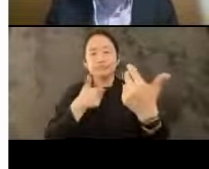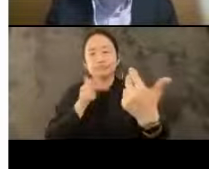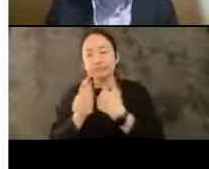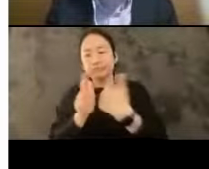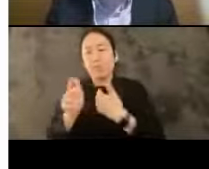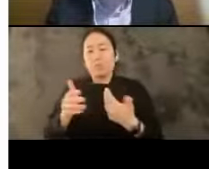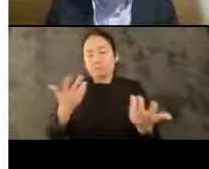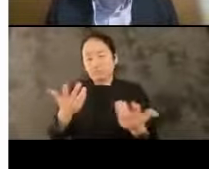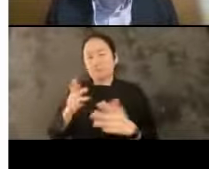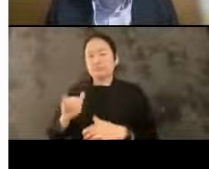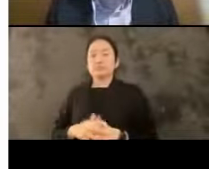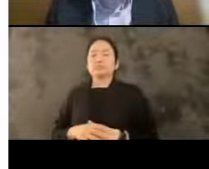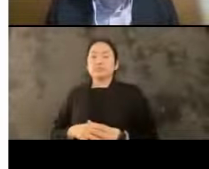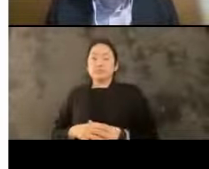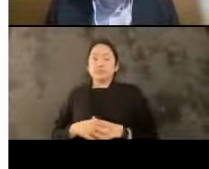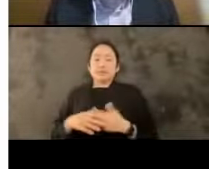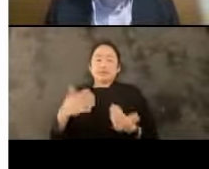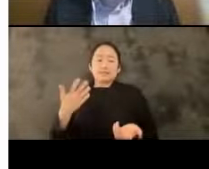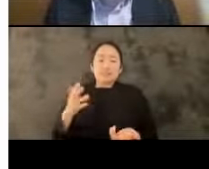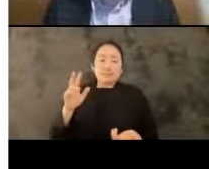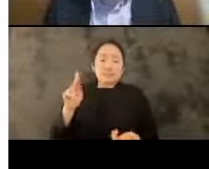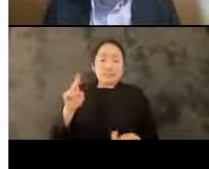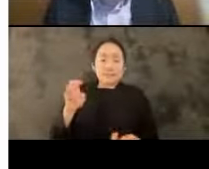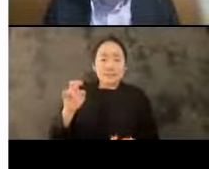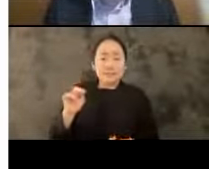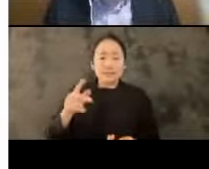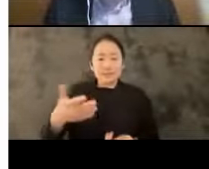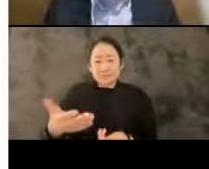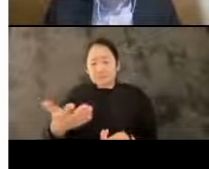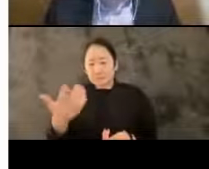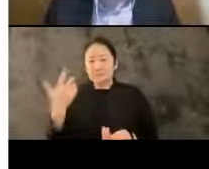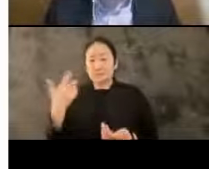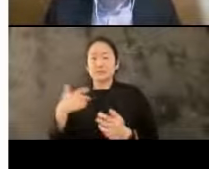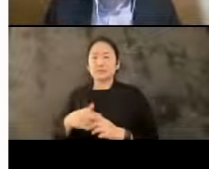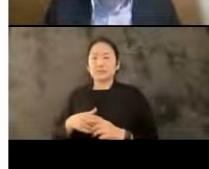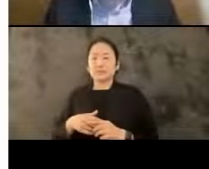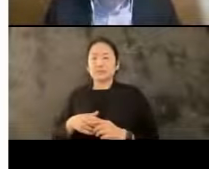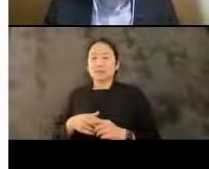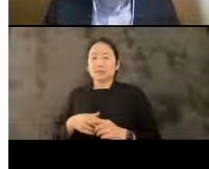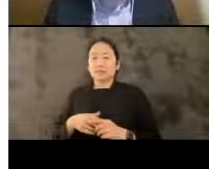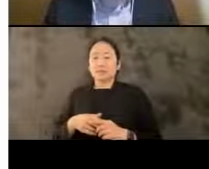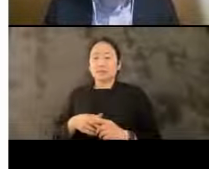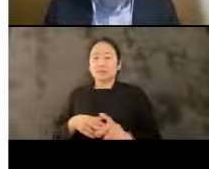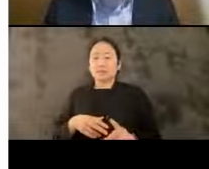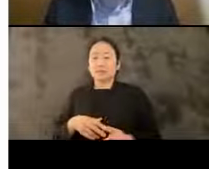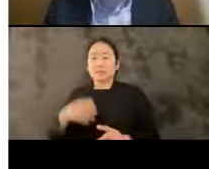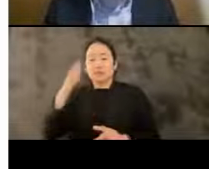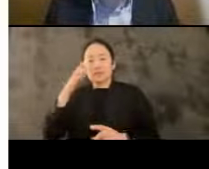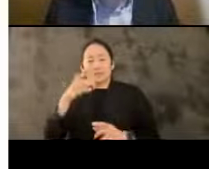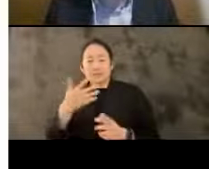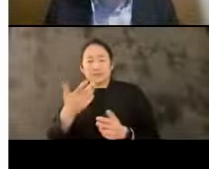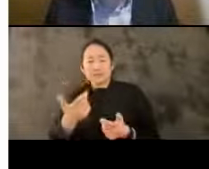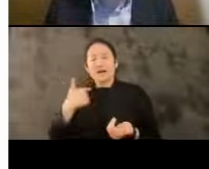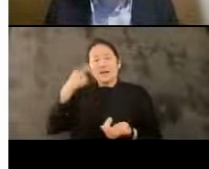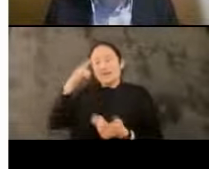if you, between the modes, if you in general. I think the way we had envisioned and described rapid